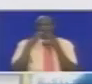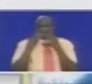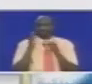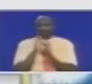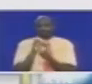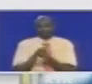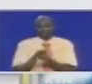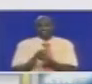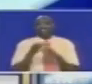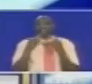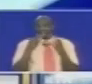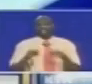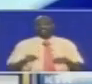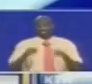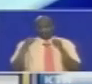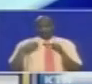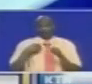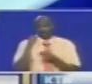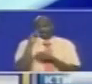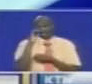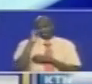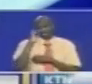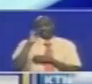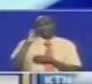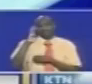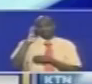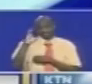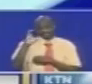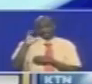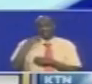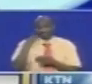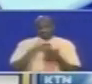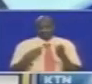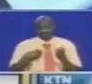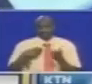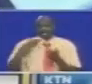Chairman of the Independent Electoral and Boundaries Commission, Ahmed Issack Hassan, always.